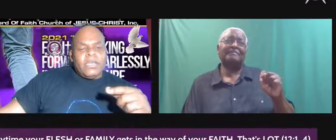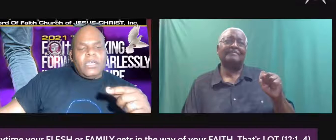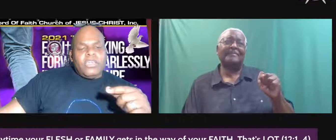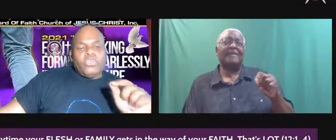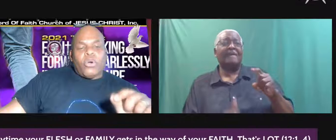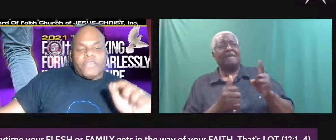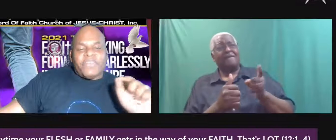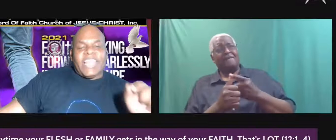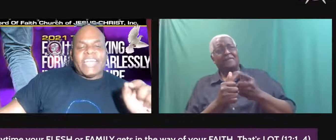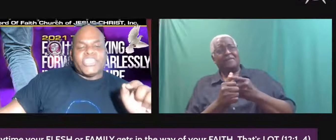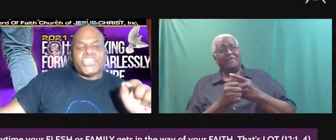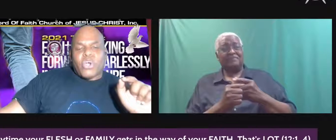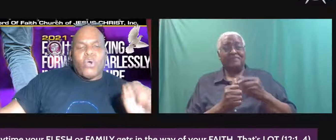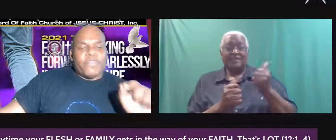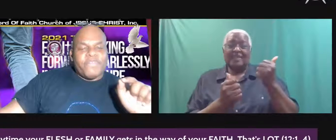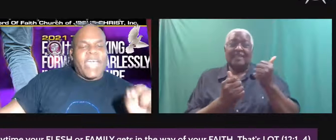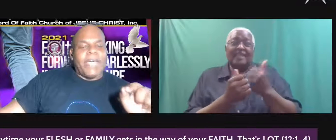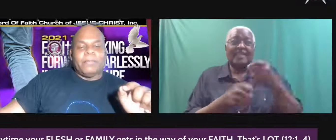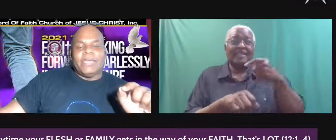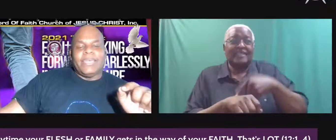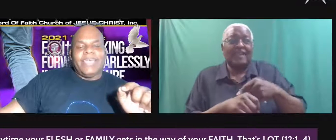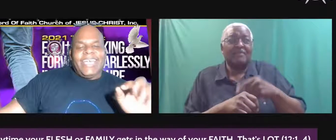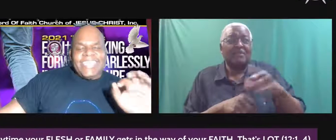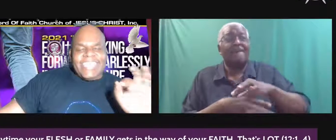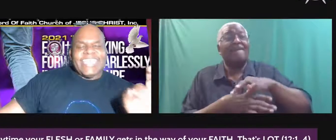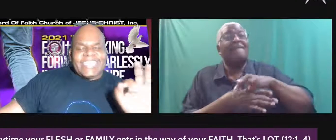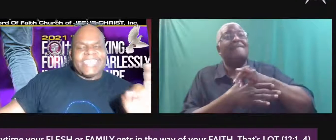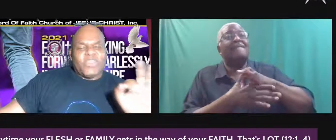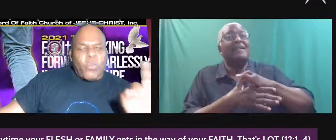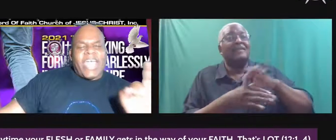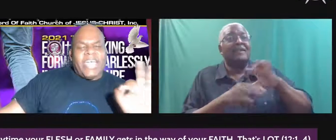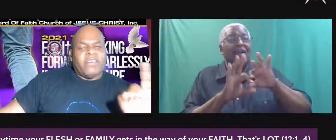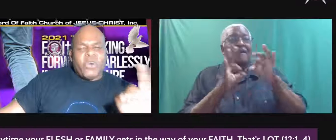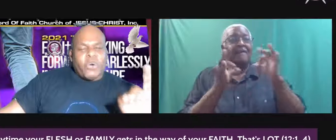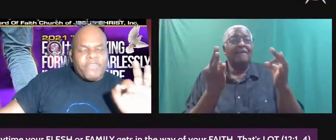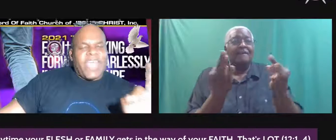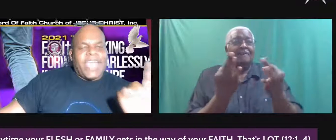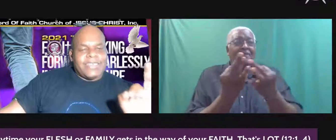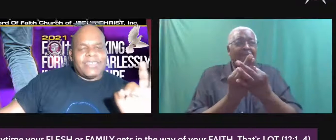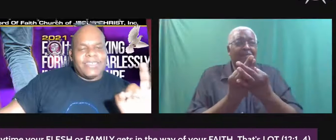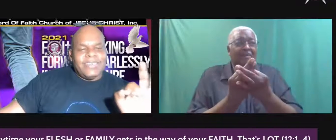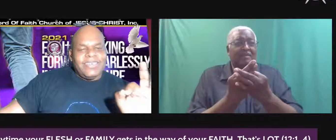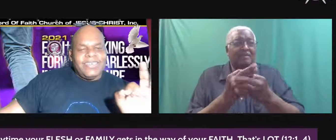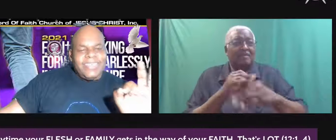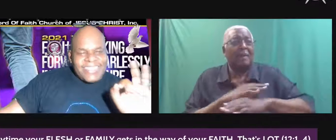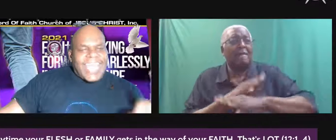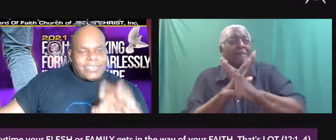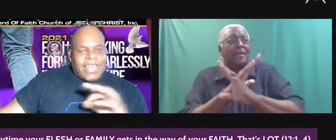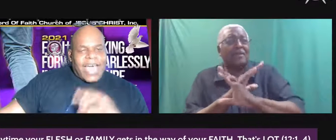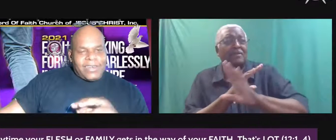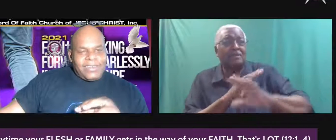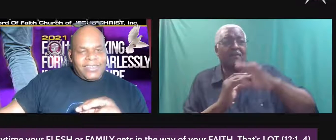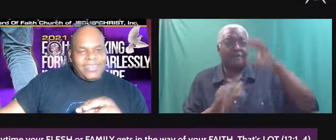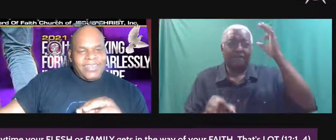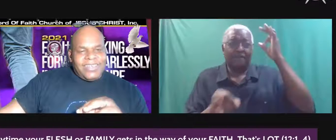anytime your flesh or family gets in the way of your faith, that's Lot.